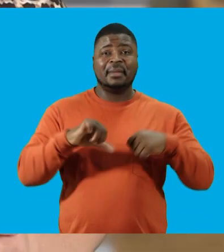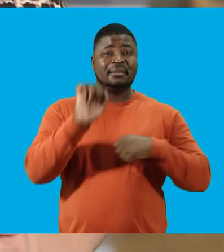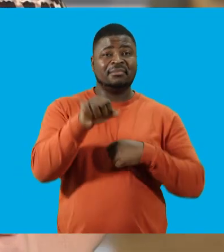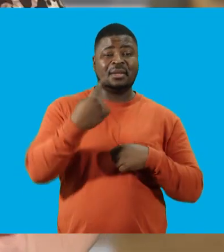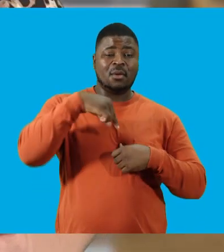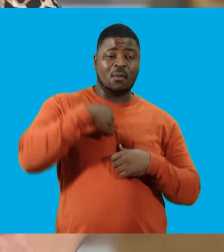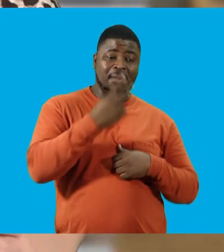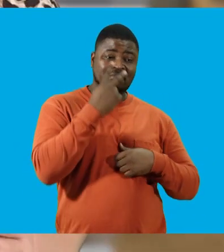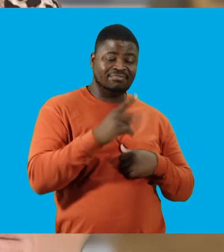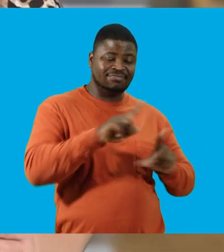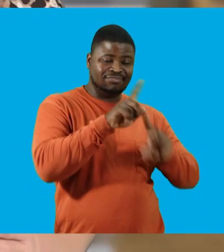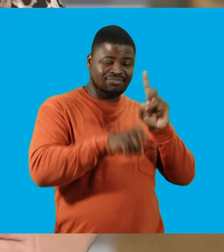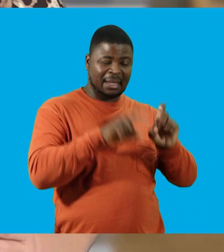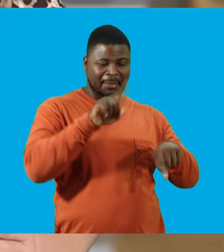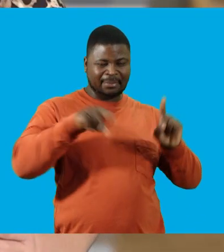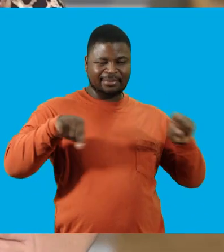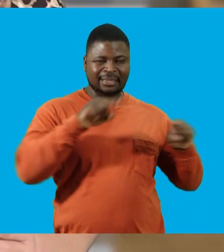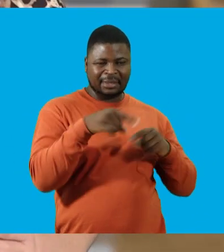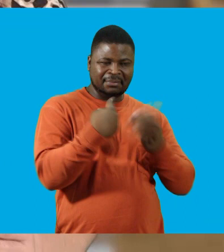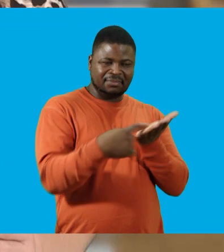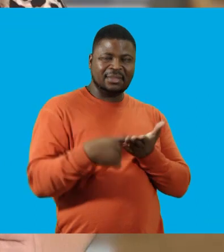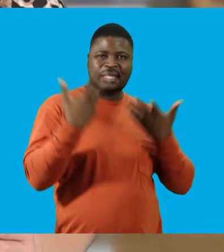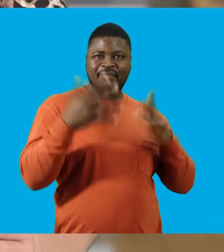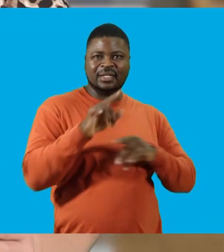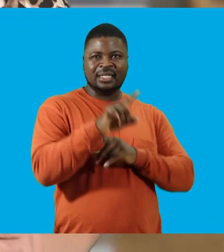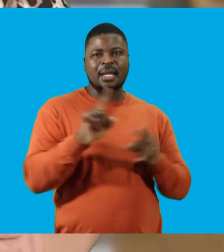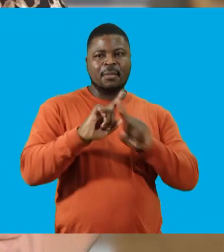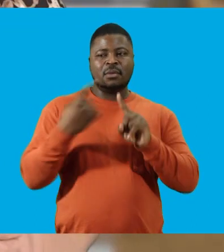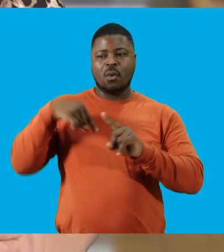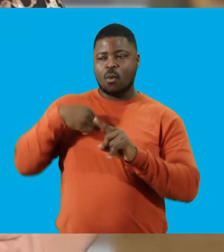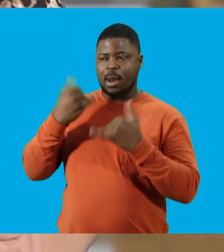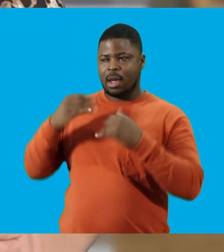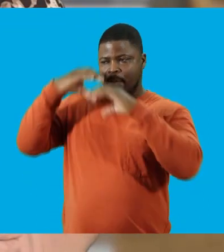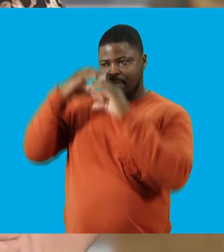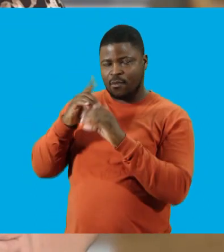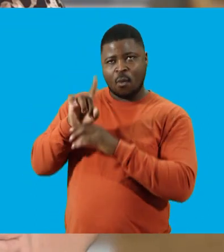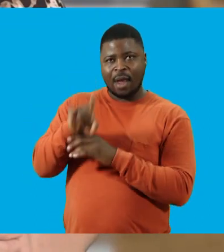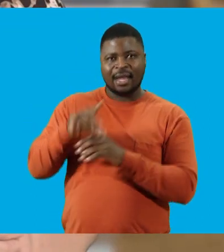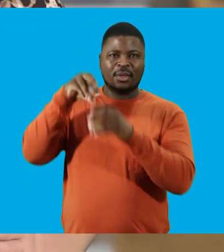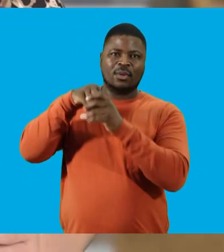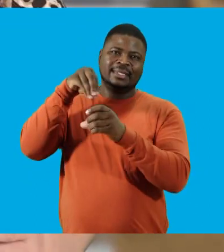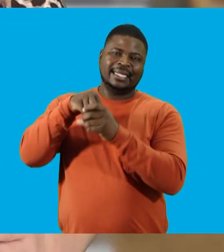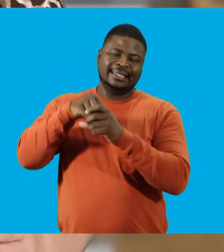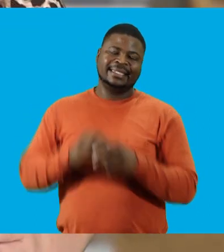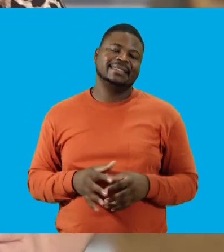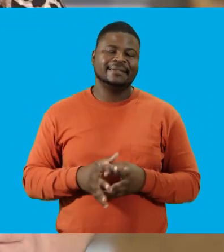Welcome back. Now we looked at the different questions. Let's now look at the